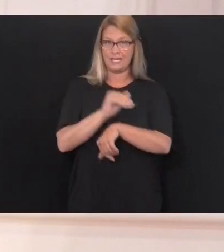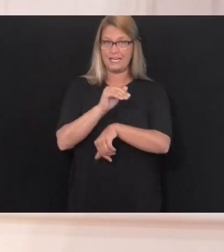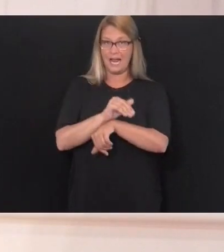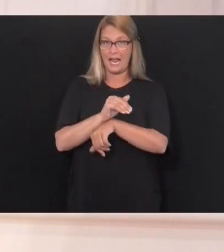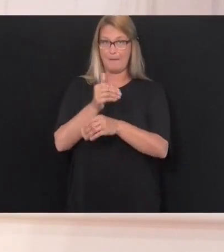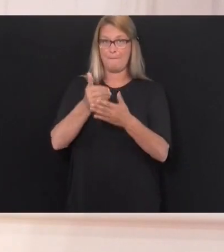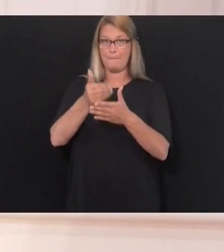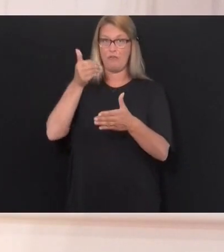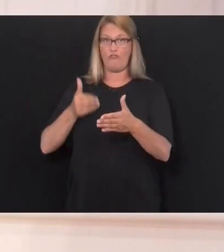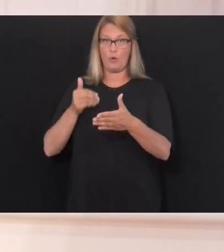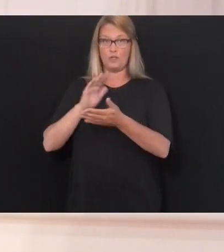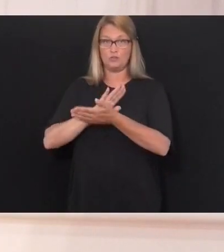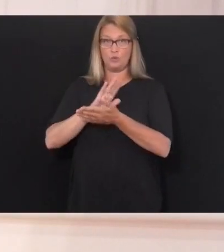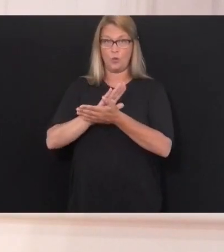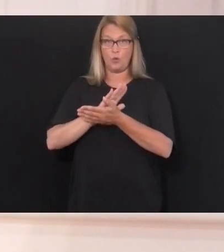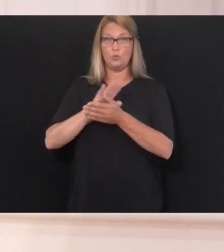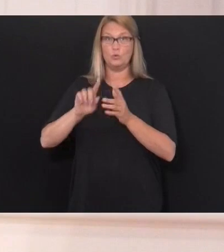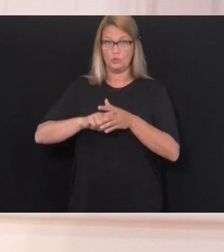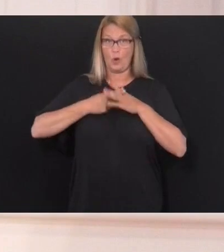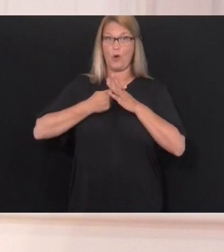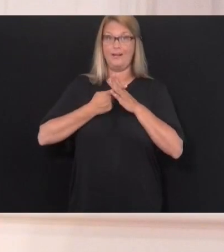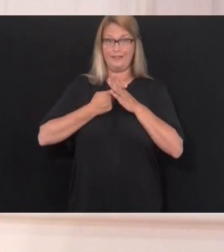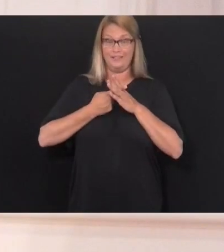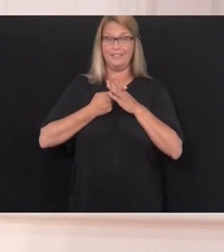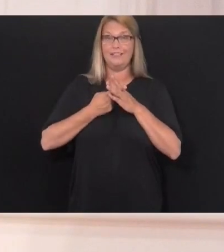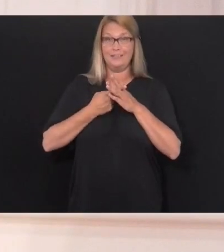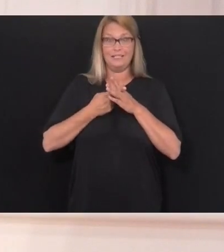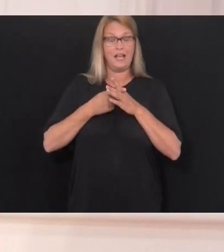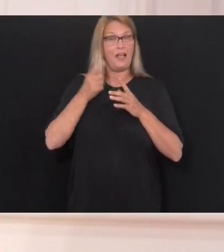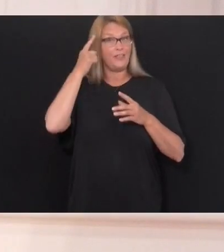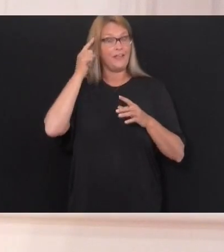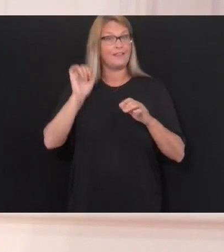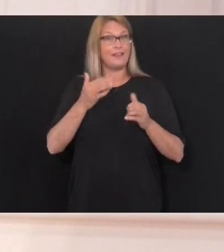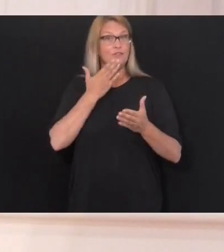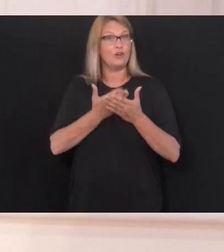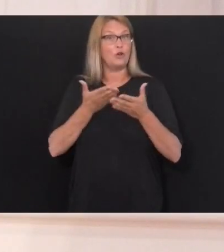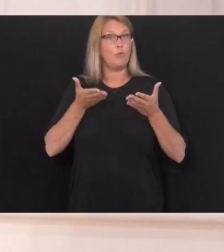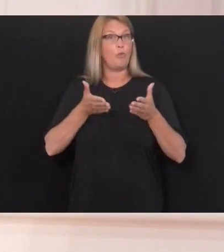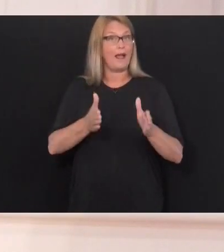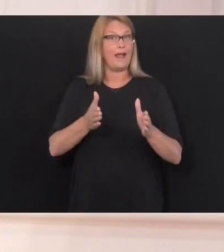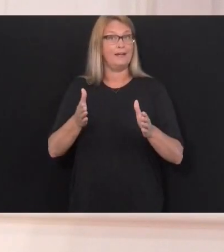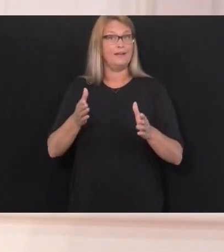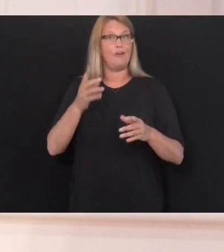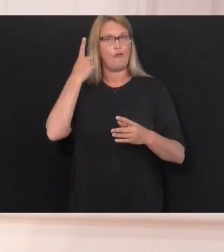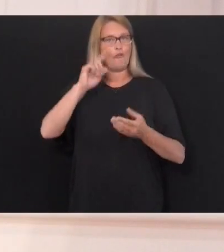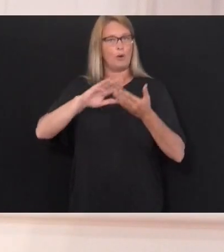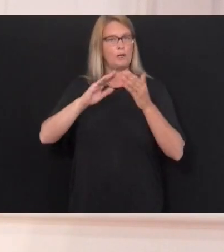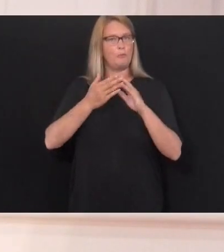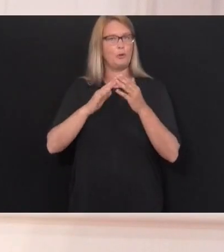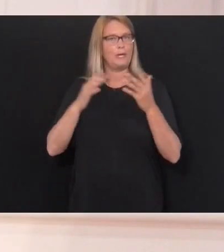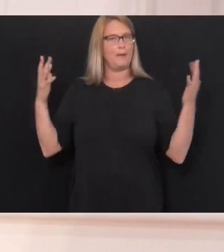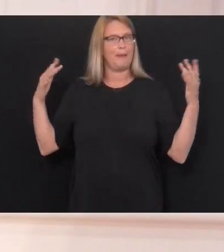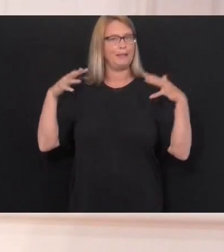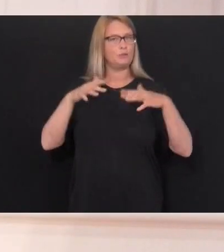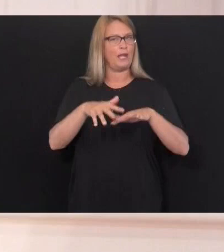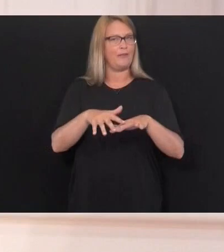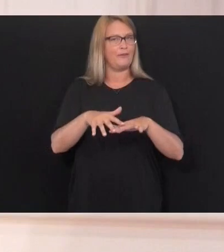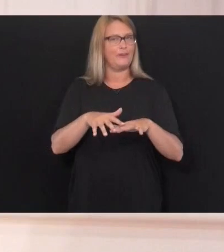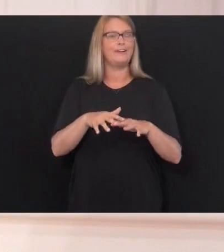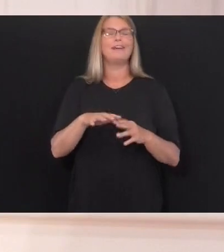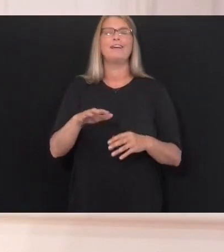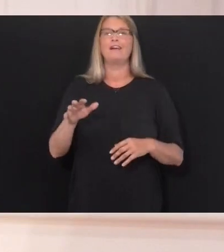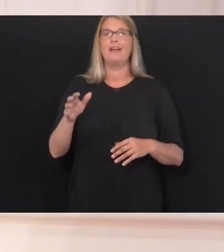there. And those kids are there saying that we want to be able to play. They want